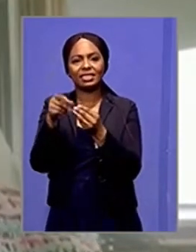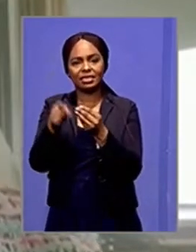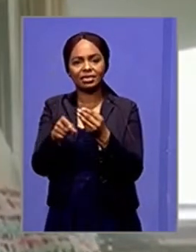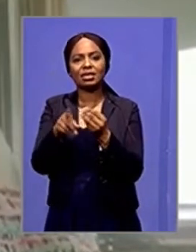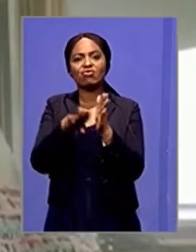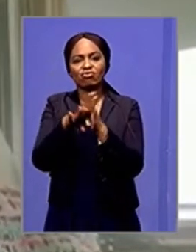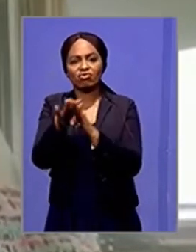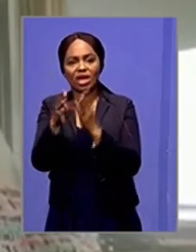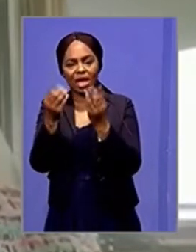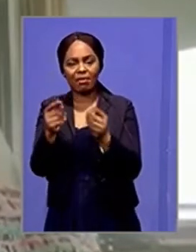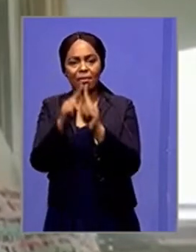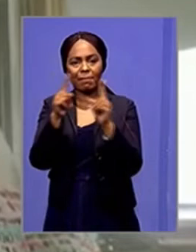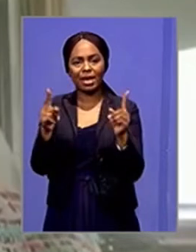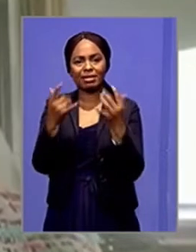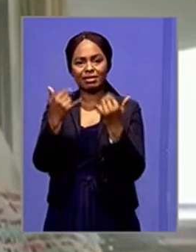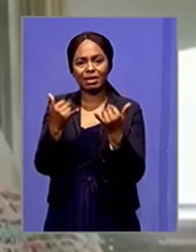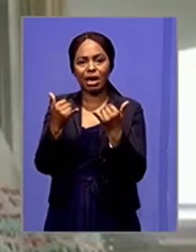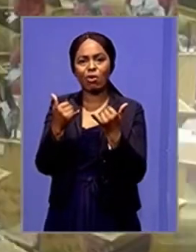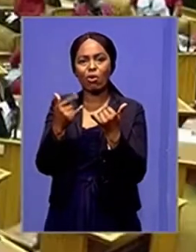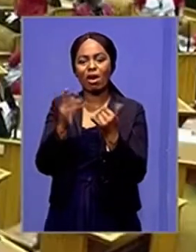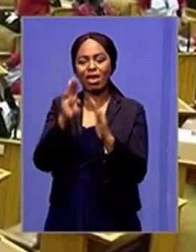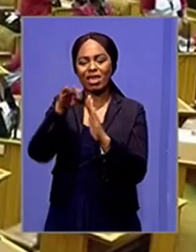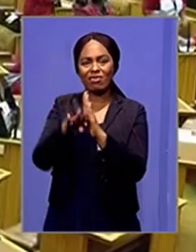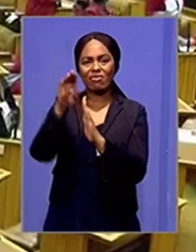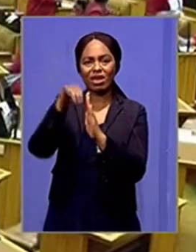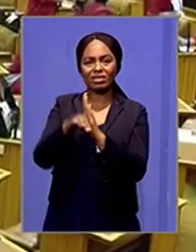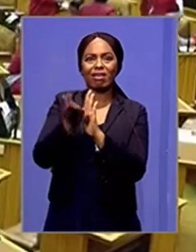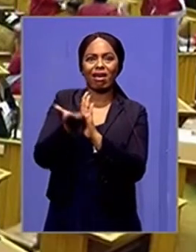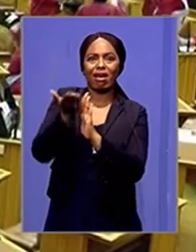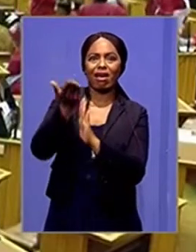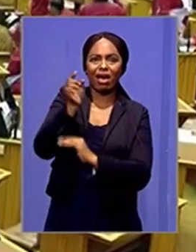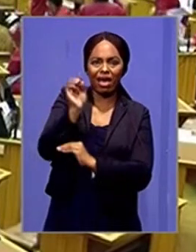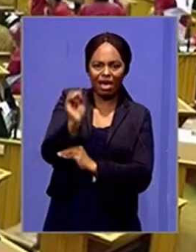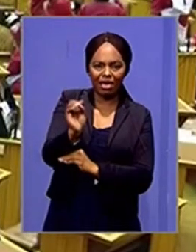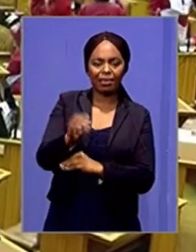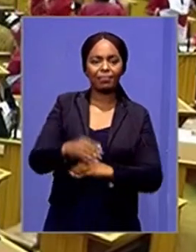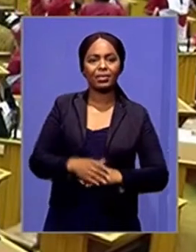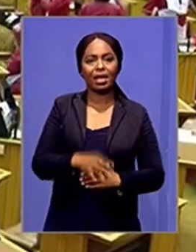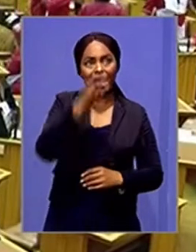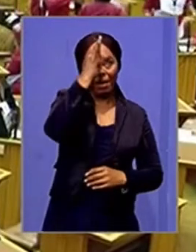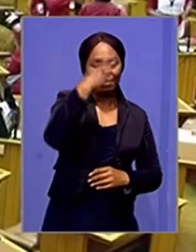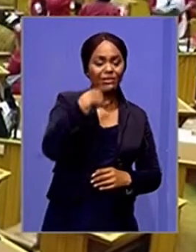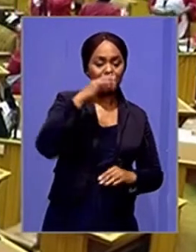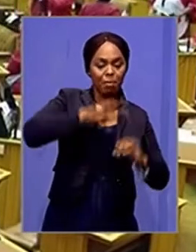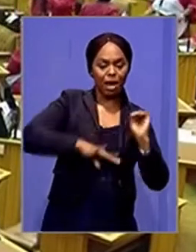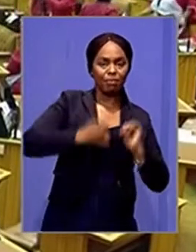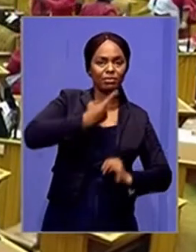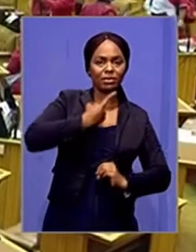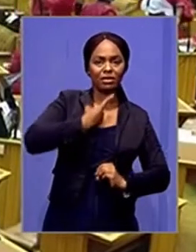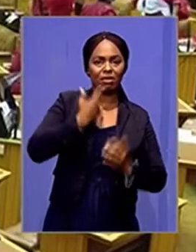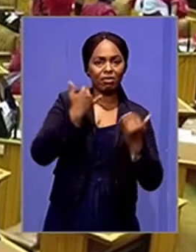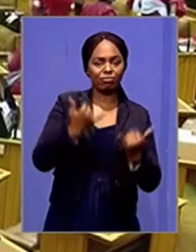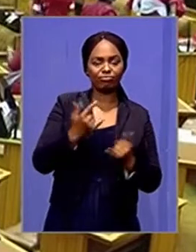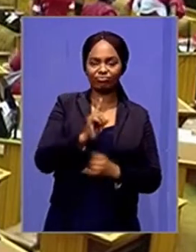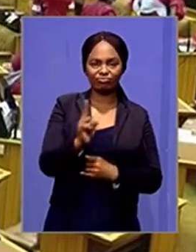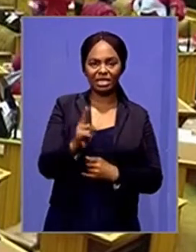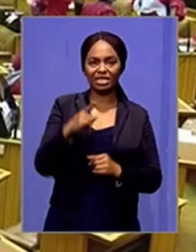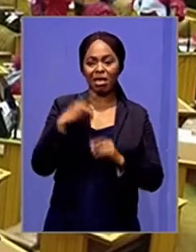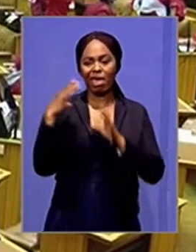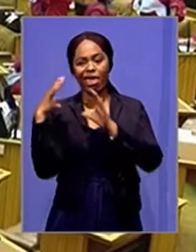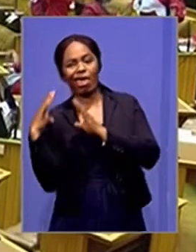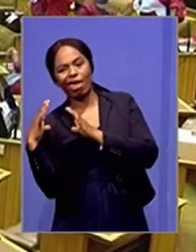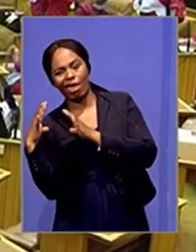nevertheless still continues to rise quite substantially. mmušo o roka se ithwešhe maikarabelo a mananeo a maswa ga bjale goba